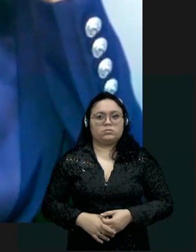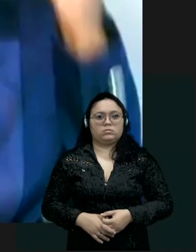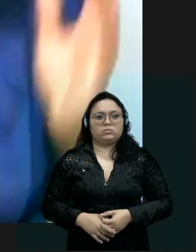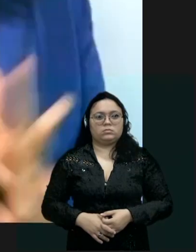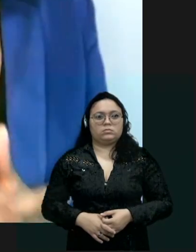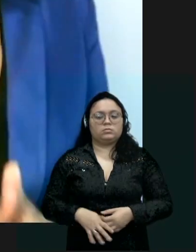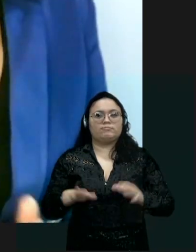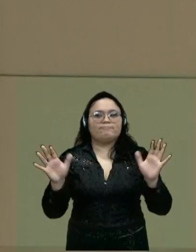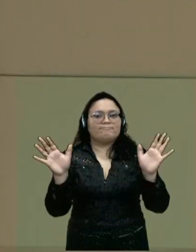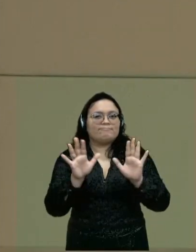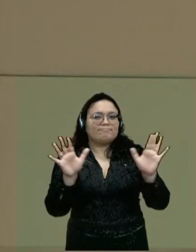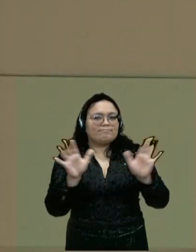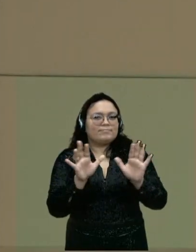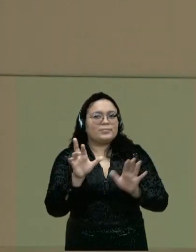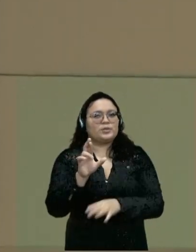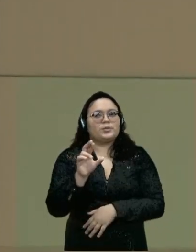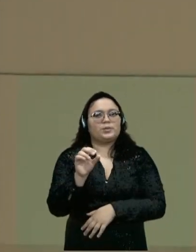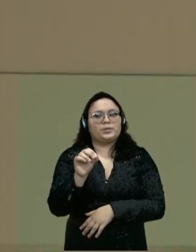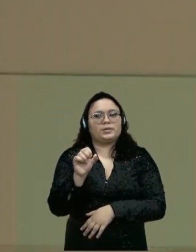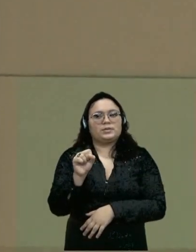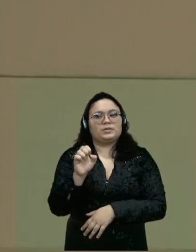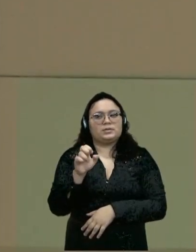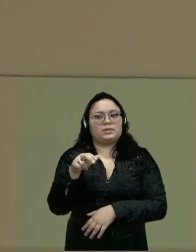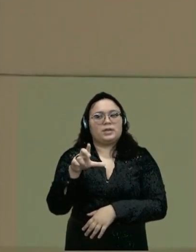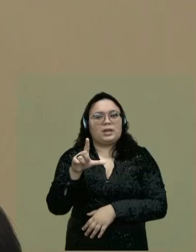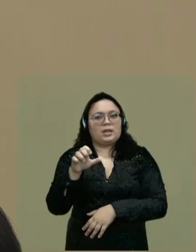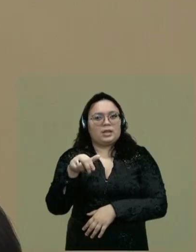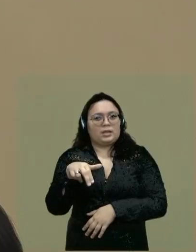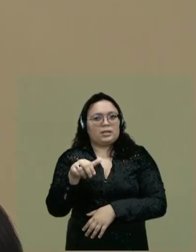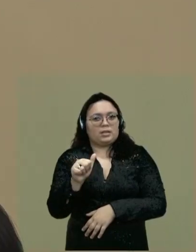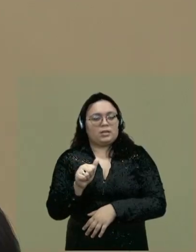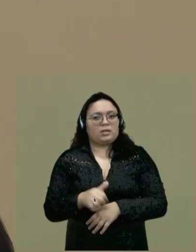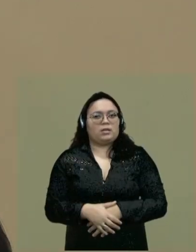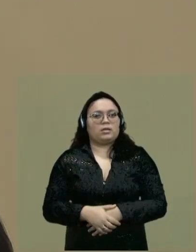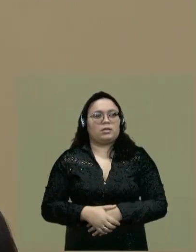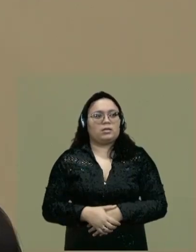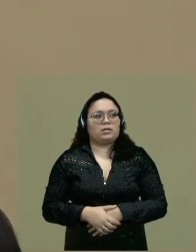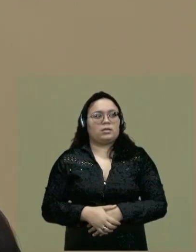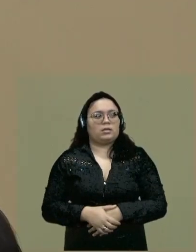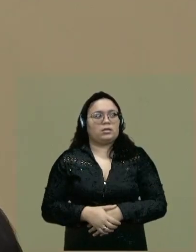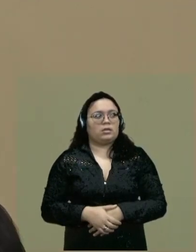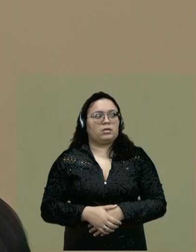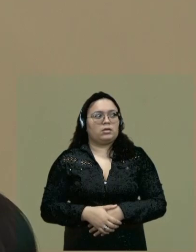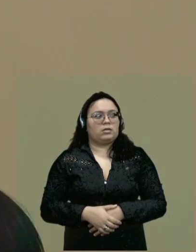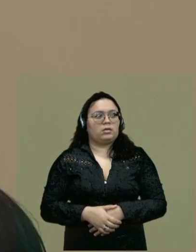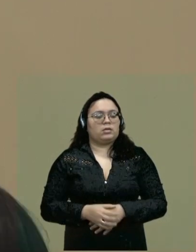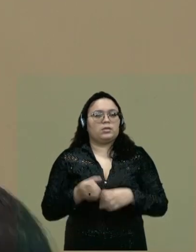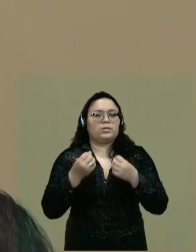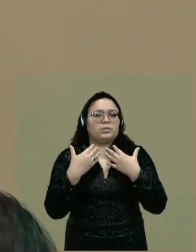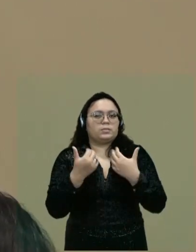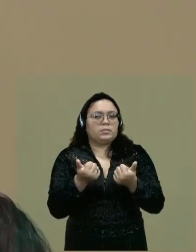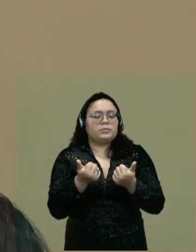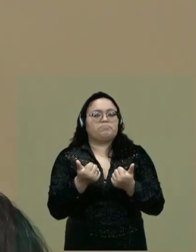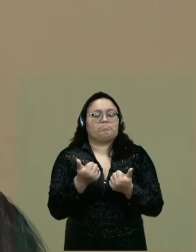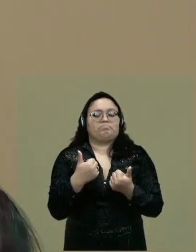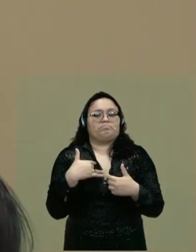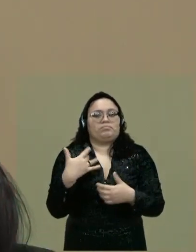Hi, Rosilena. Nice to see you here. And I think it would be great to the public